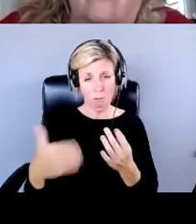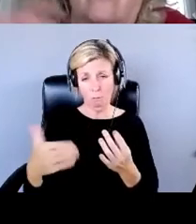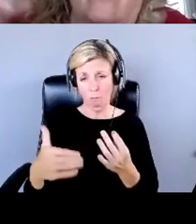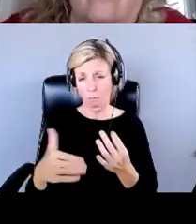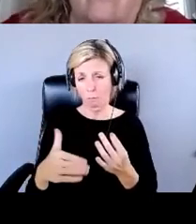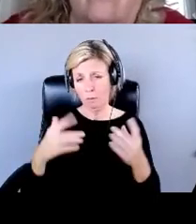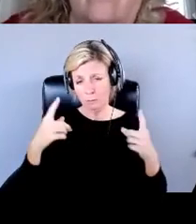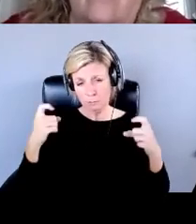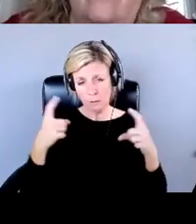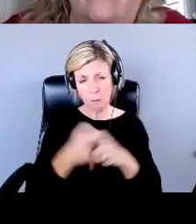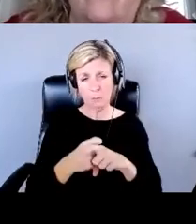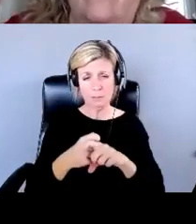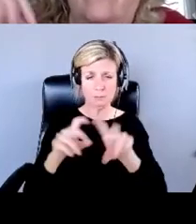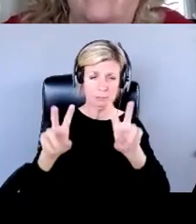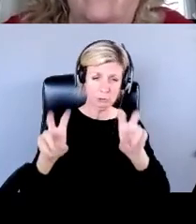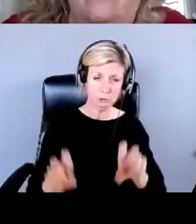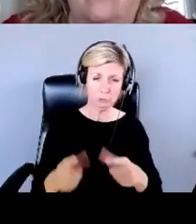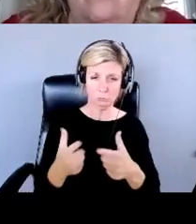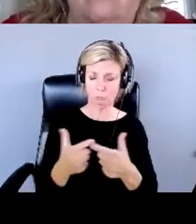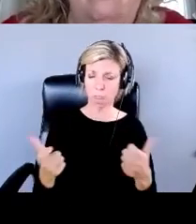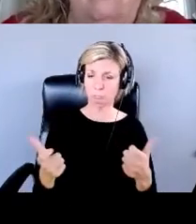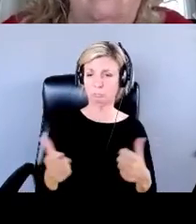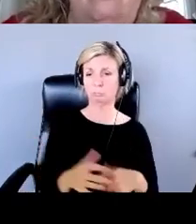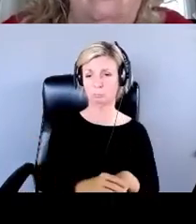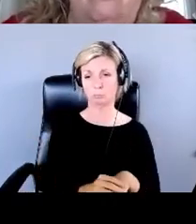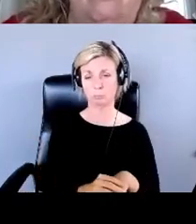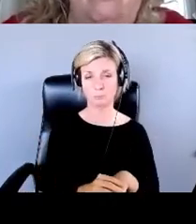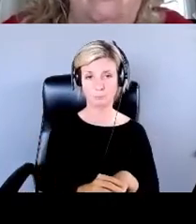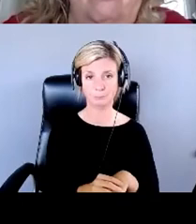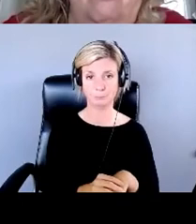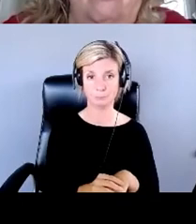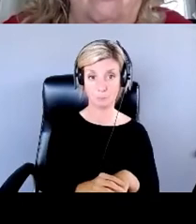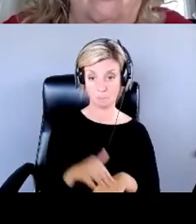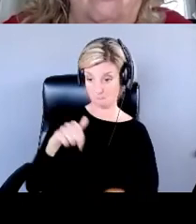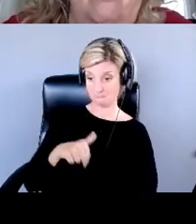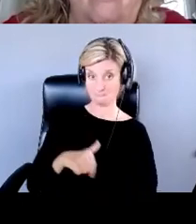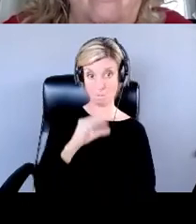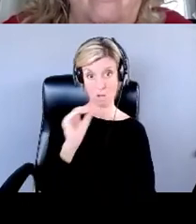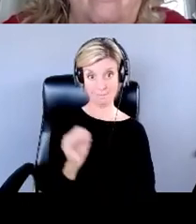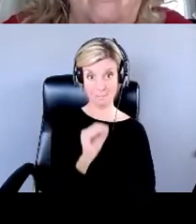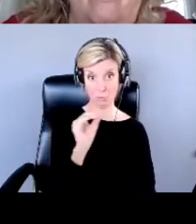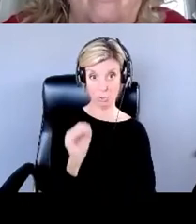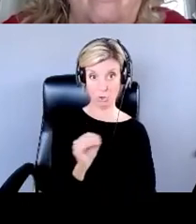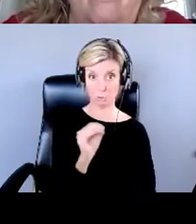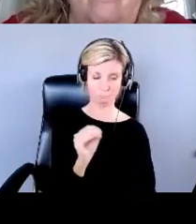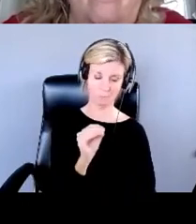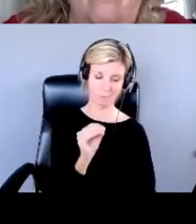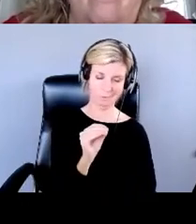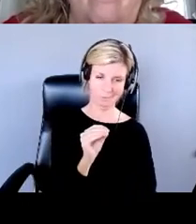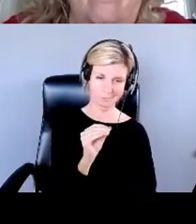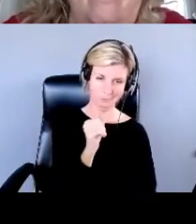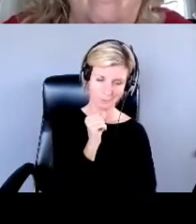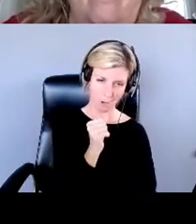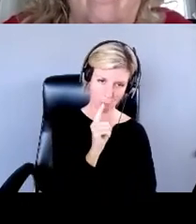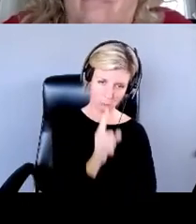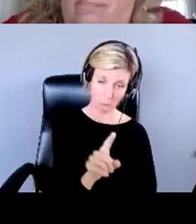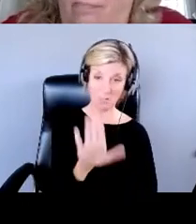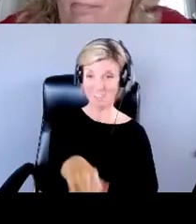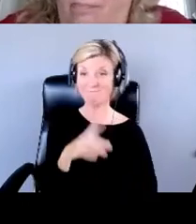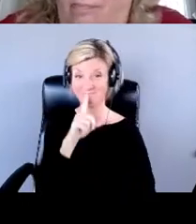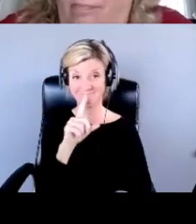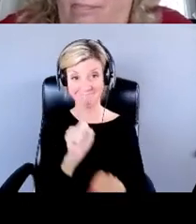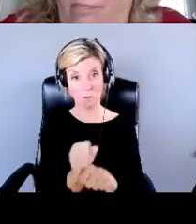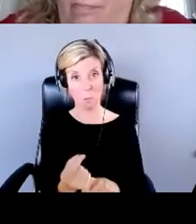intractable things. And I would, it's not true in Ontario. In fact, at one seminar I did, the